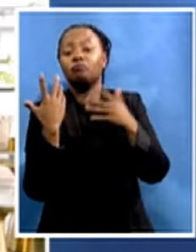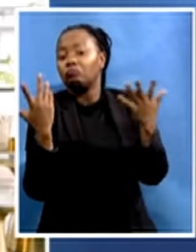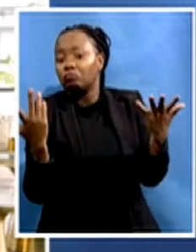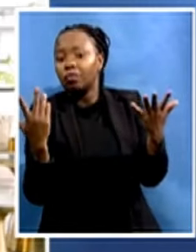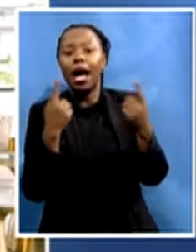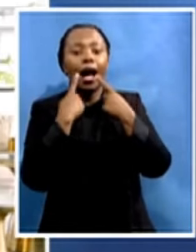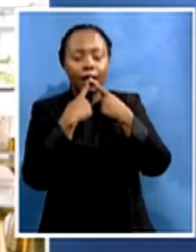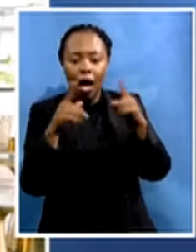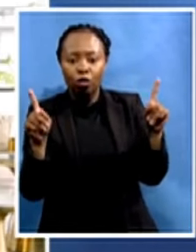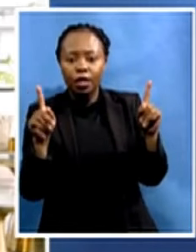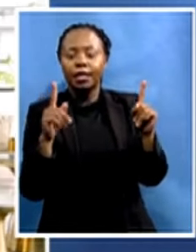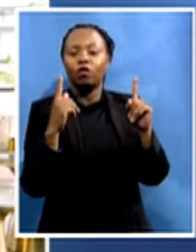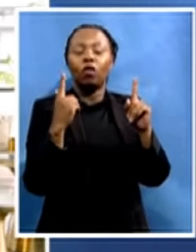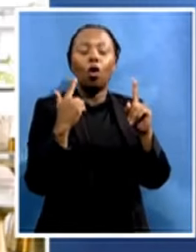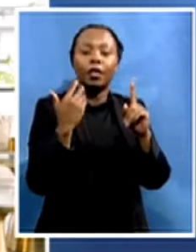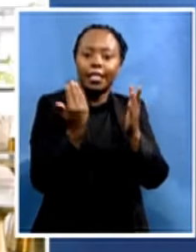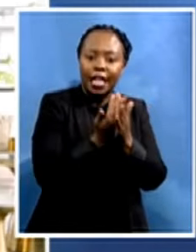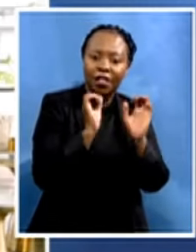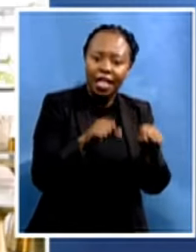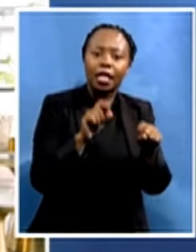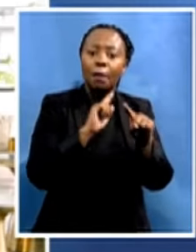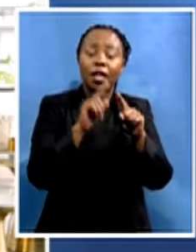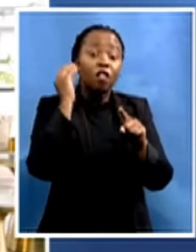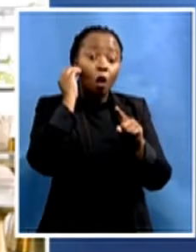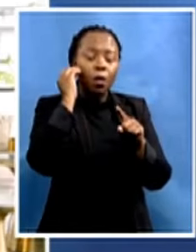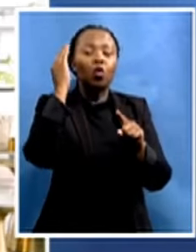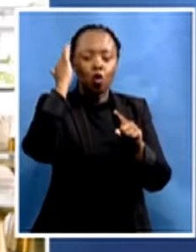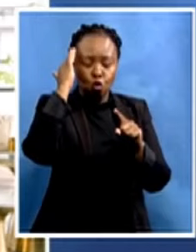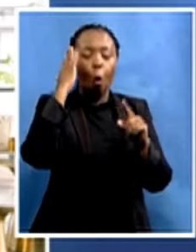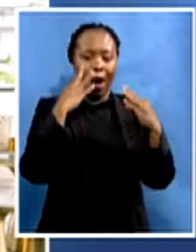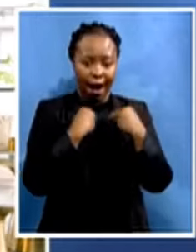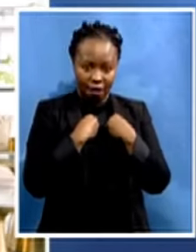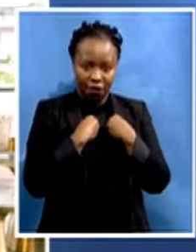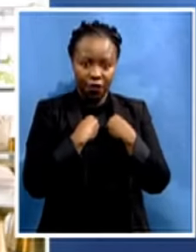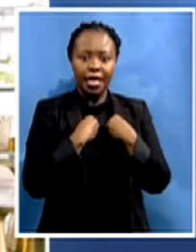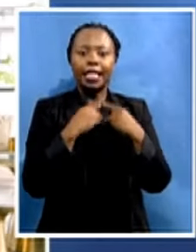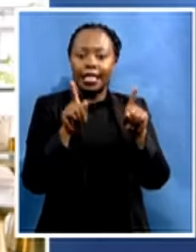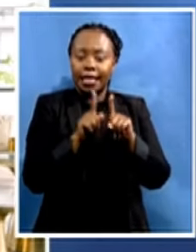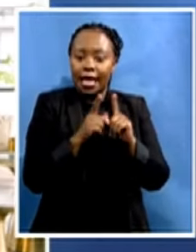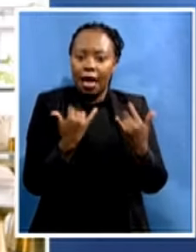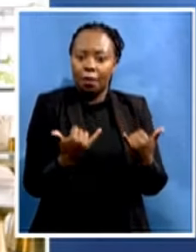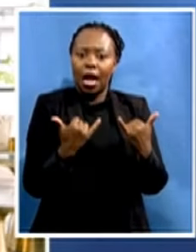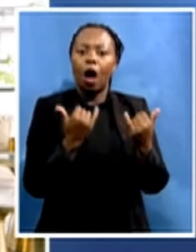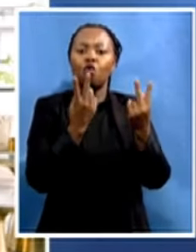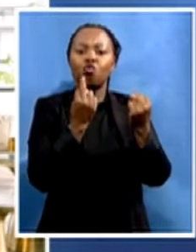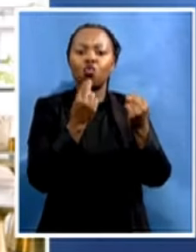that information we know and we have. Even now that there is the new variant here in South